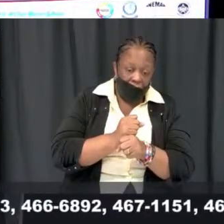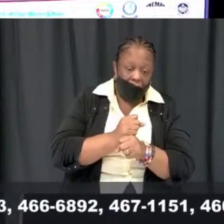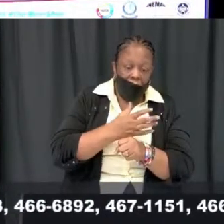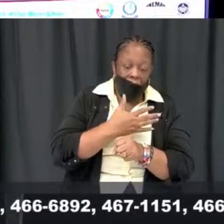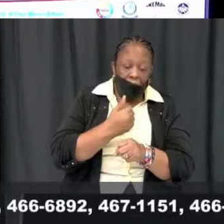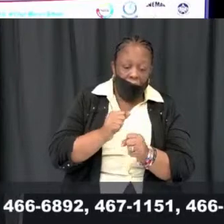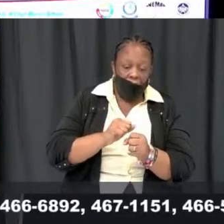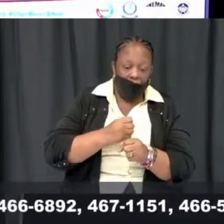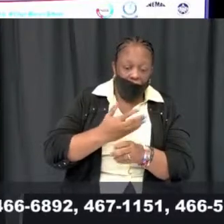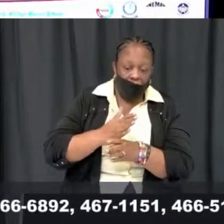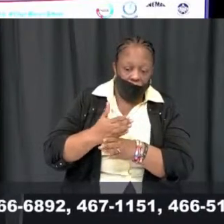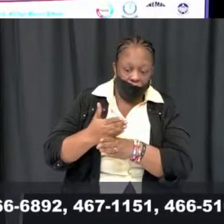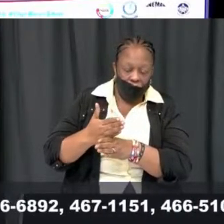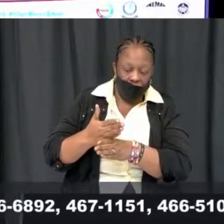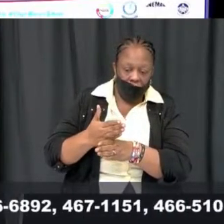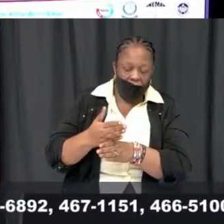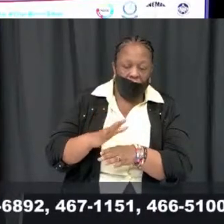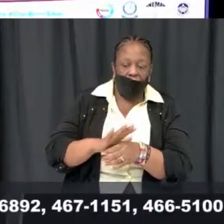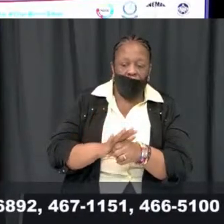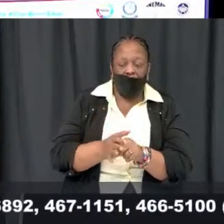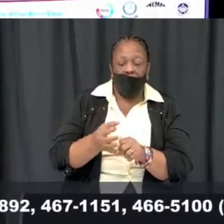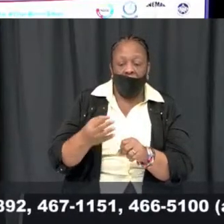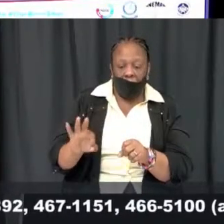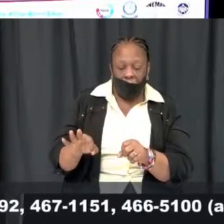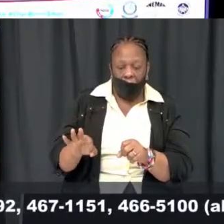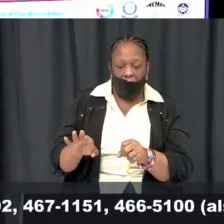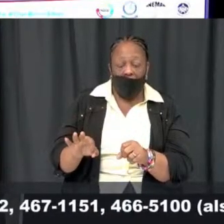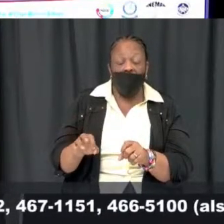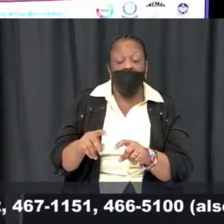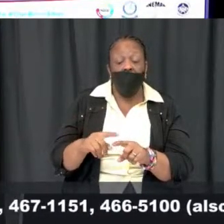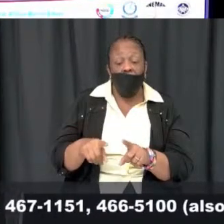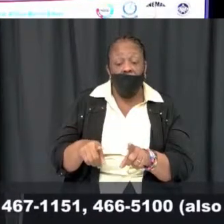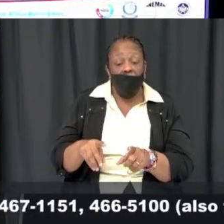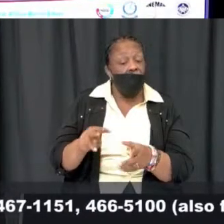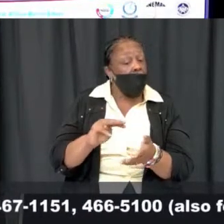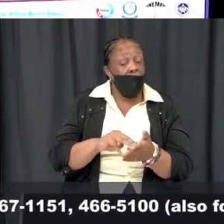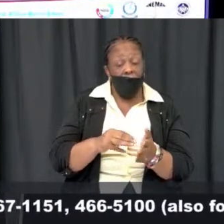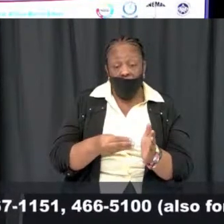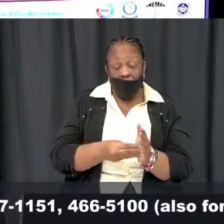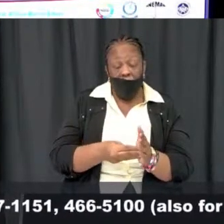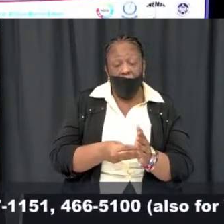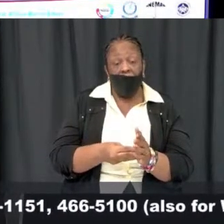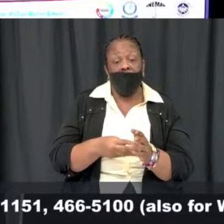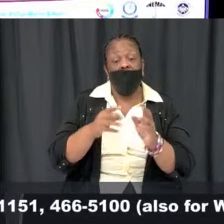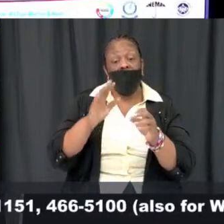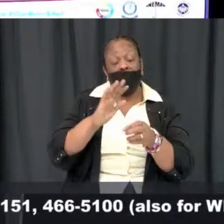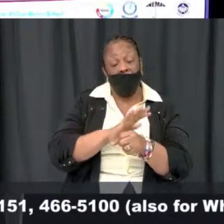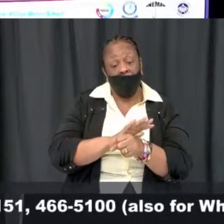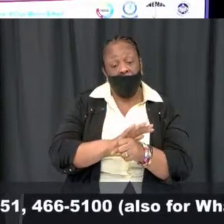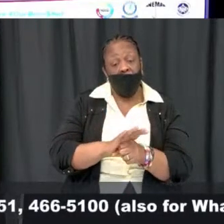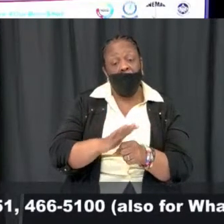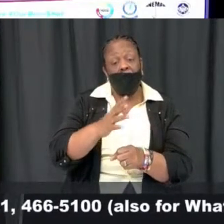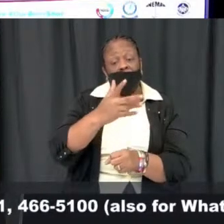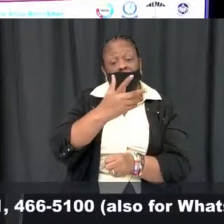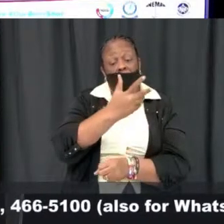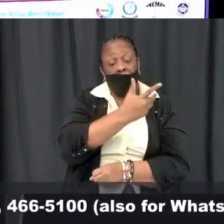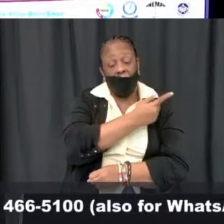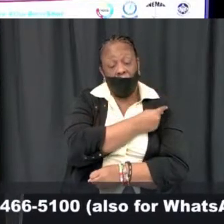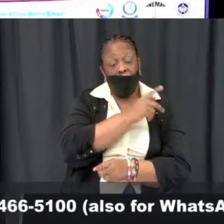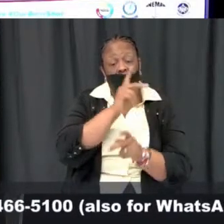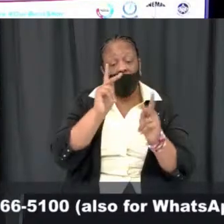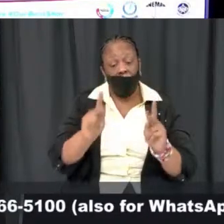significantly decreased. But it doesn't mean that a fully vaccinated person may not get infected. But if you got infected and you're